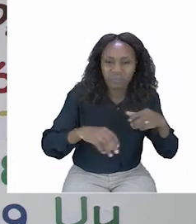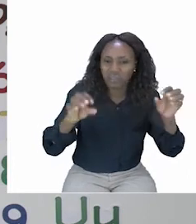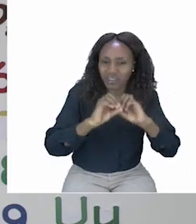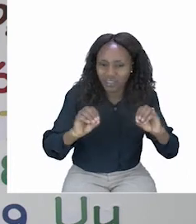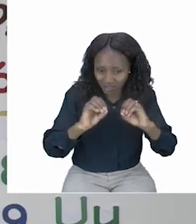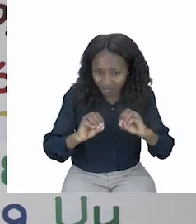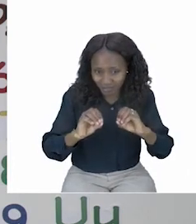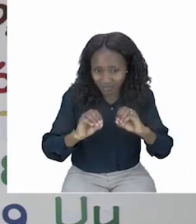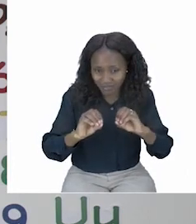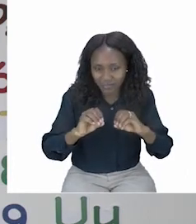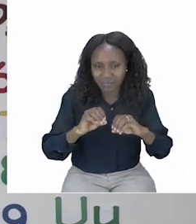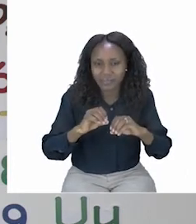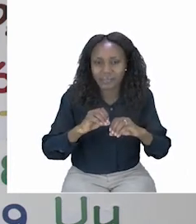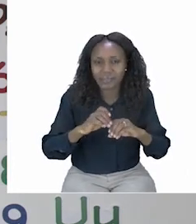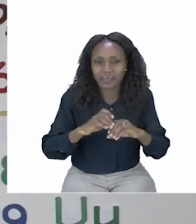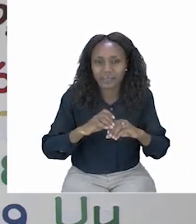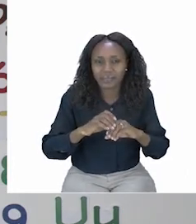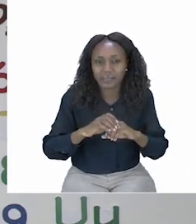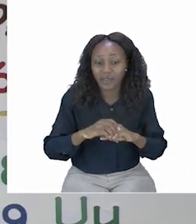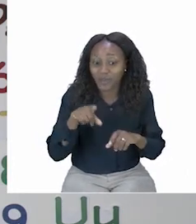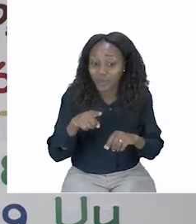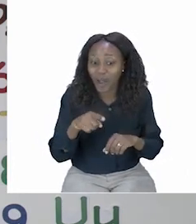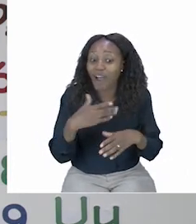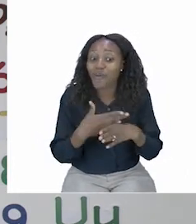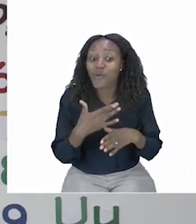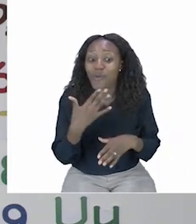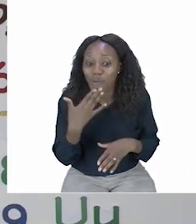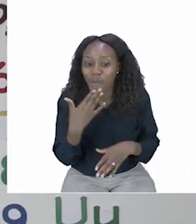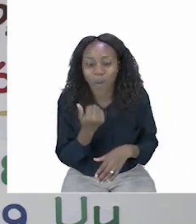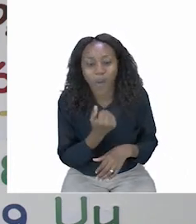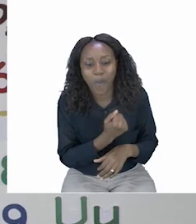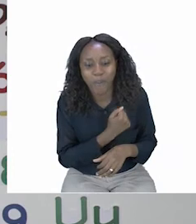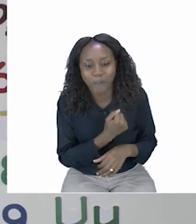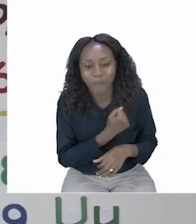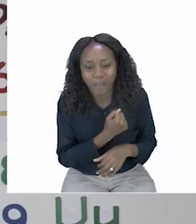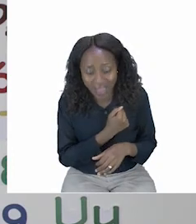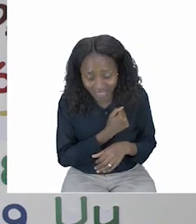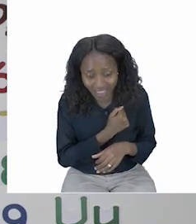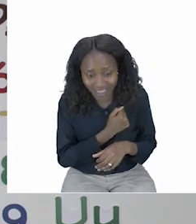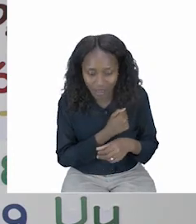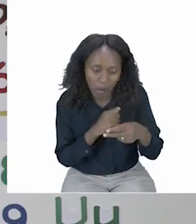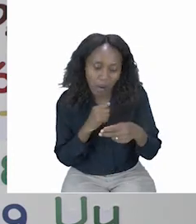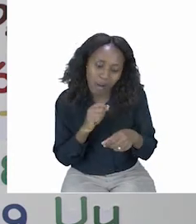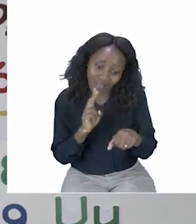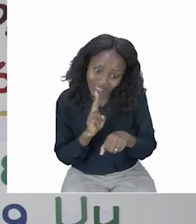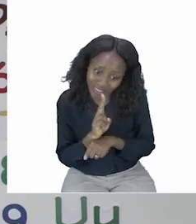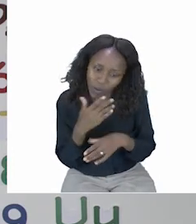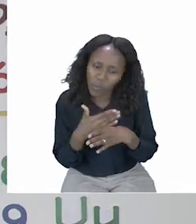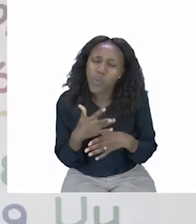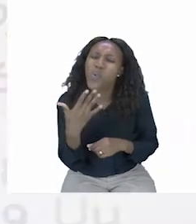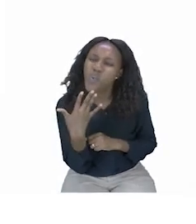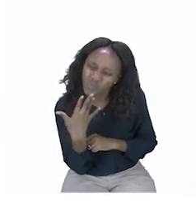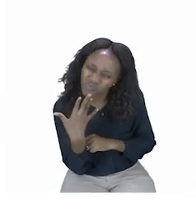family has a job to do. So this was mommy's job. The second one, let's take a look at our exercise.